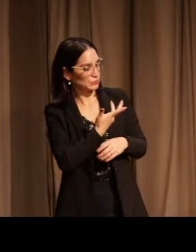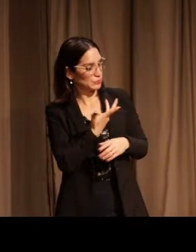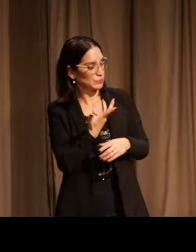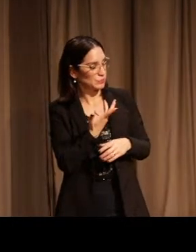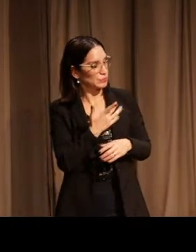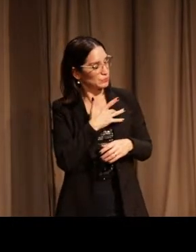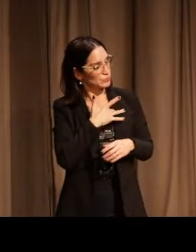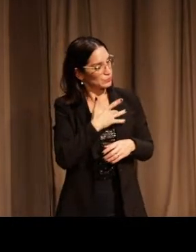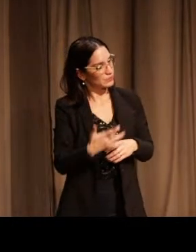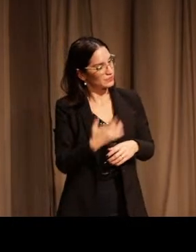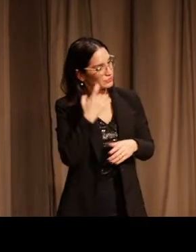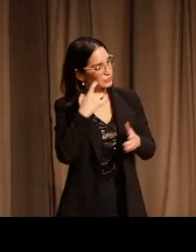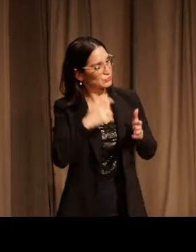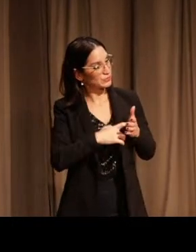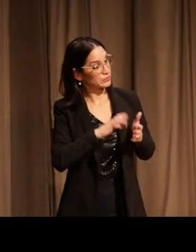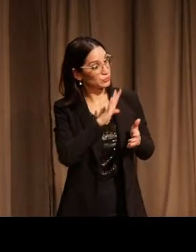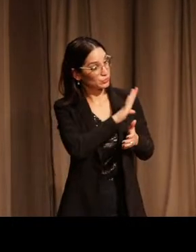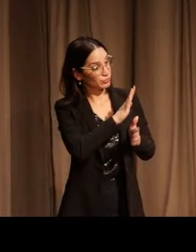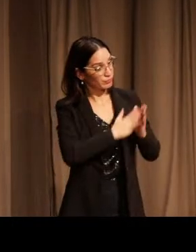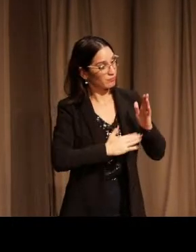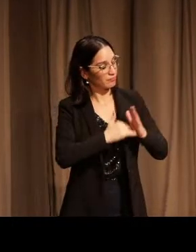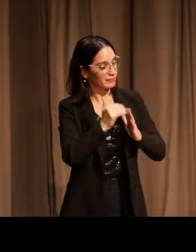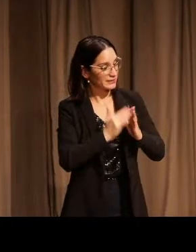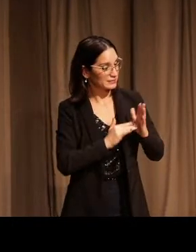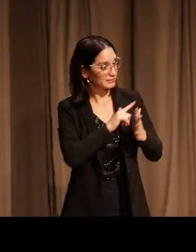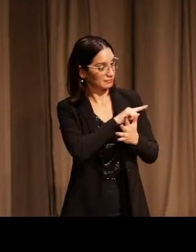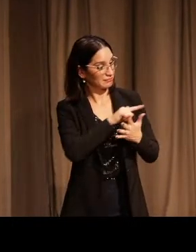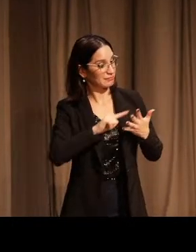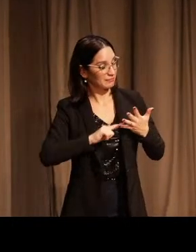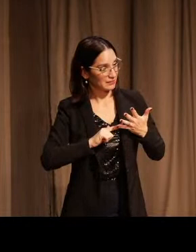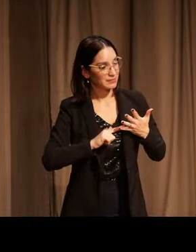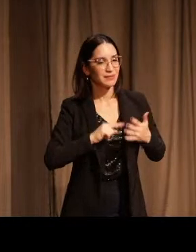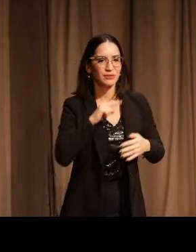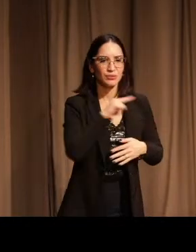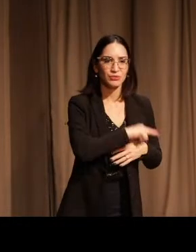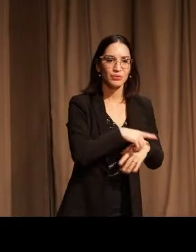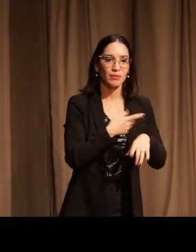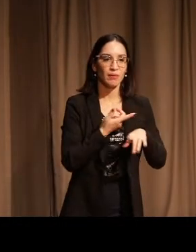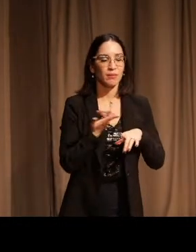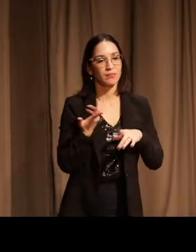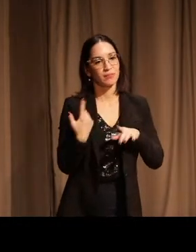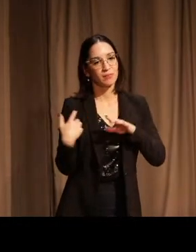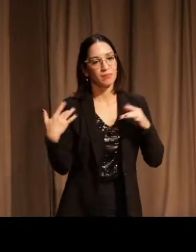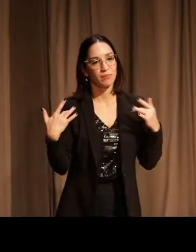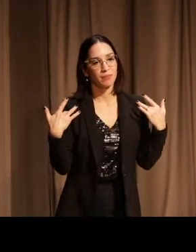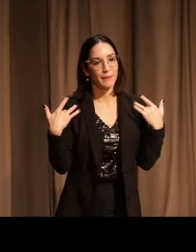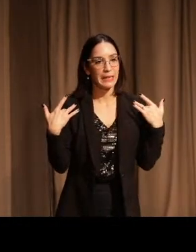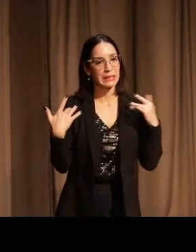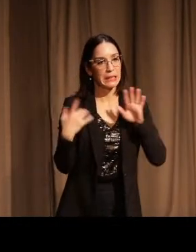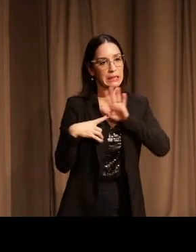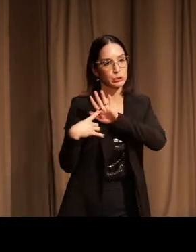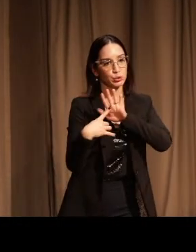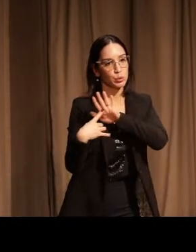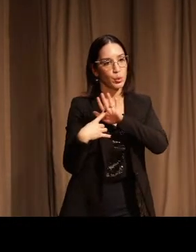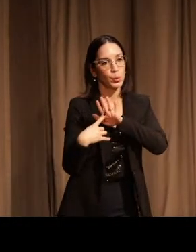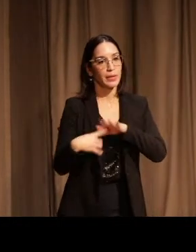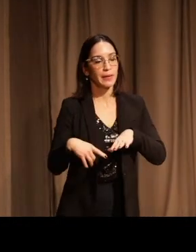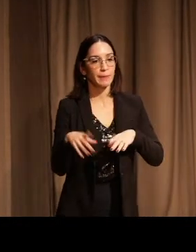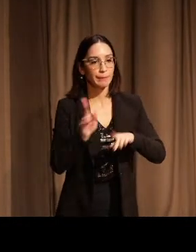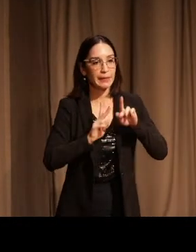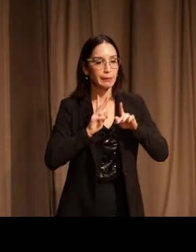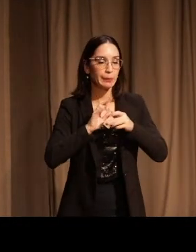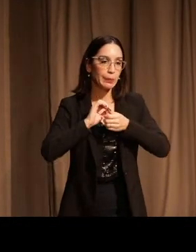can often notice in some of your paintings, such as, you're modeling people that are close to you, your